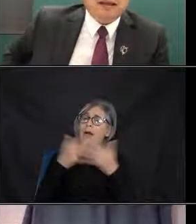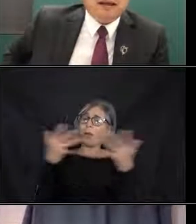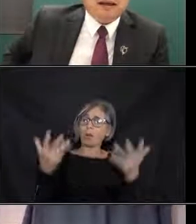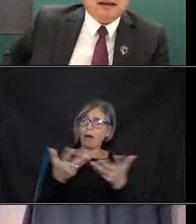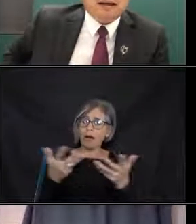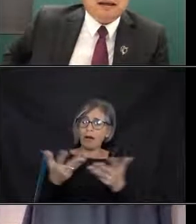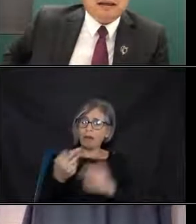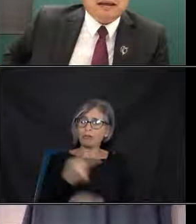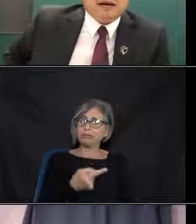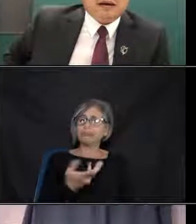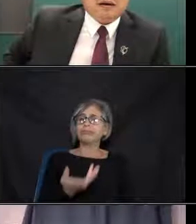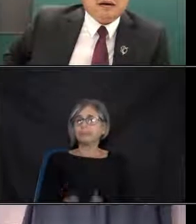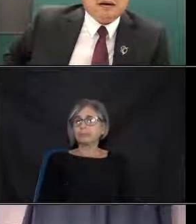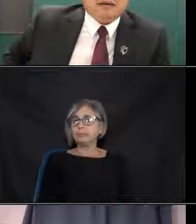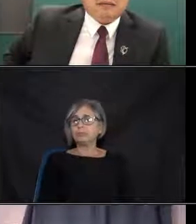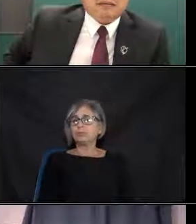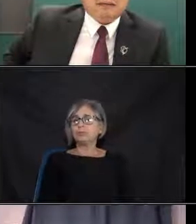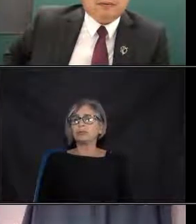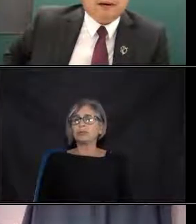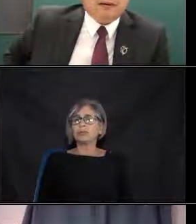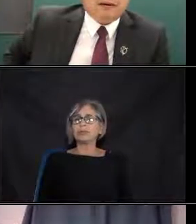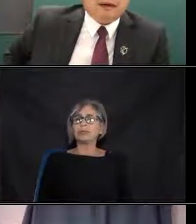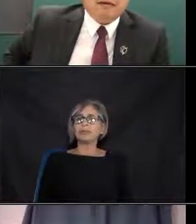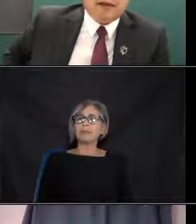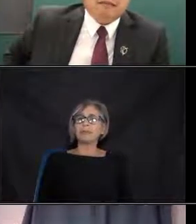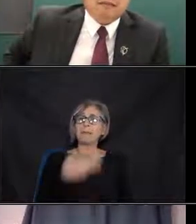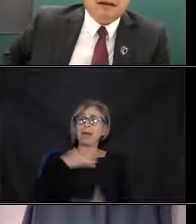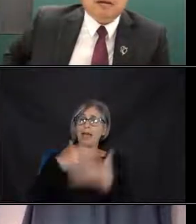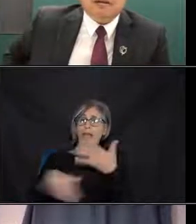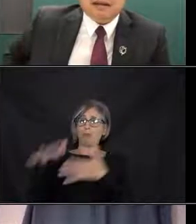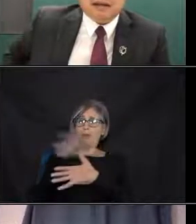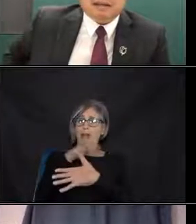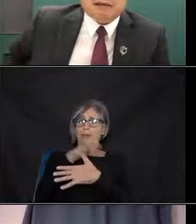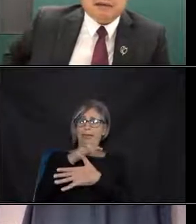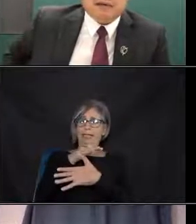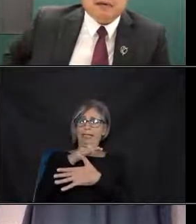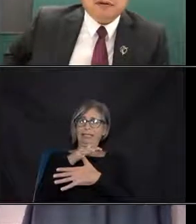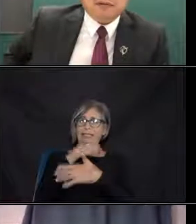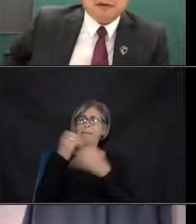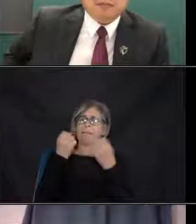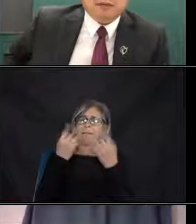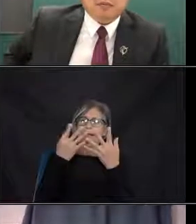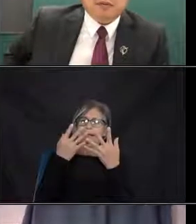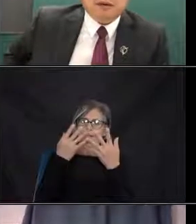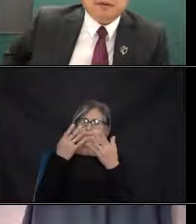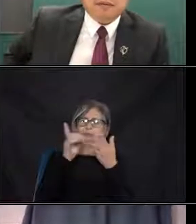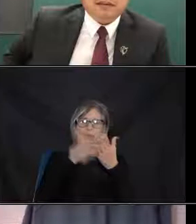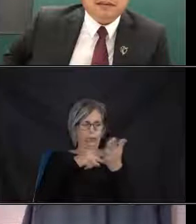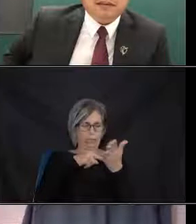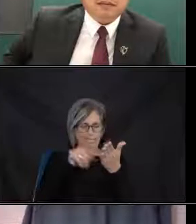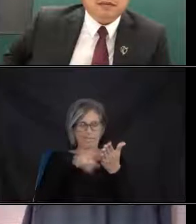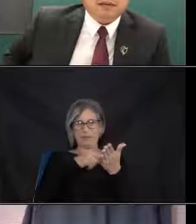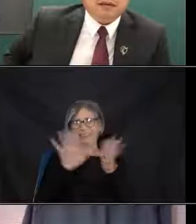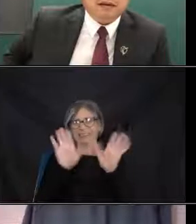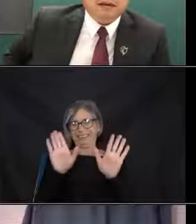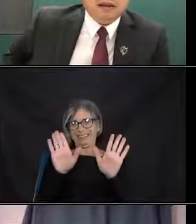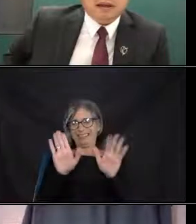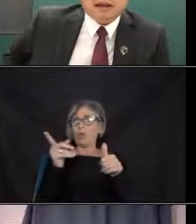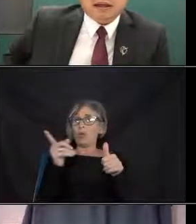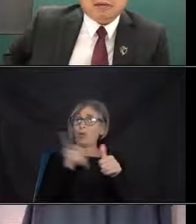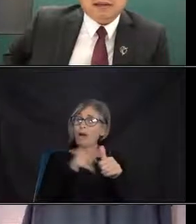about are my primary, I've many critiques I've given to her, but one of them, it seems to